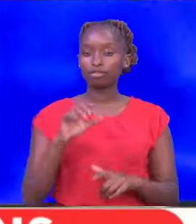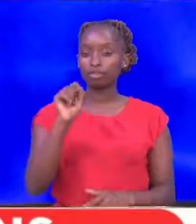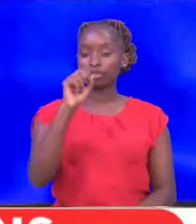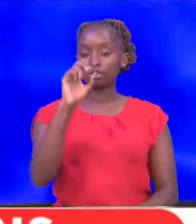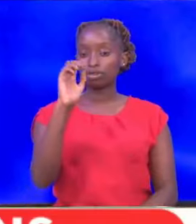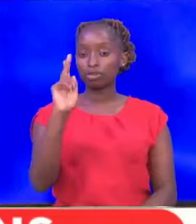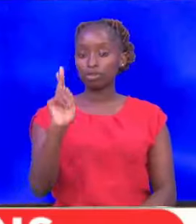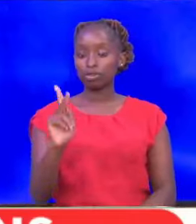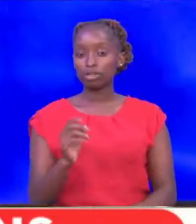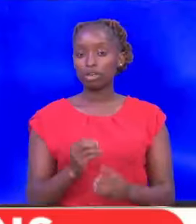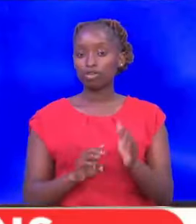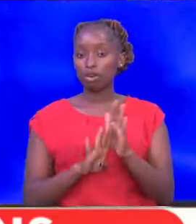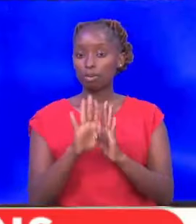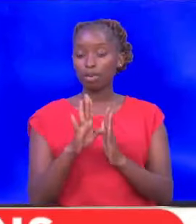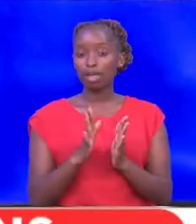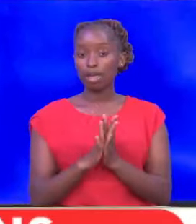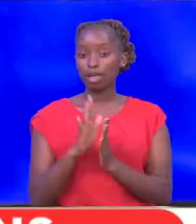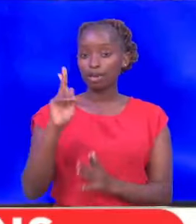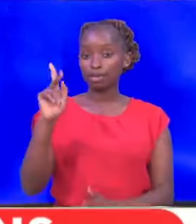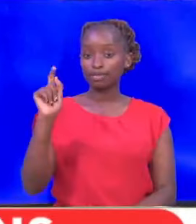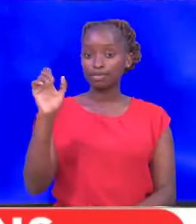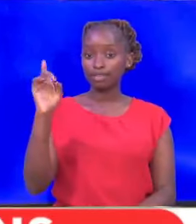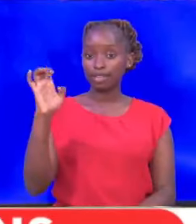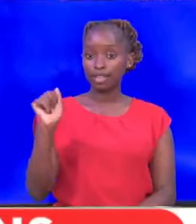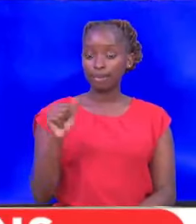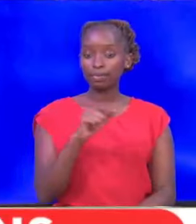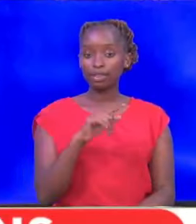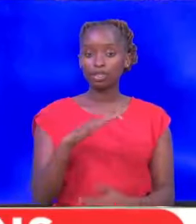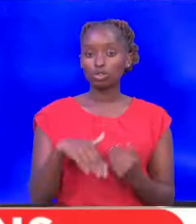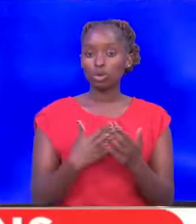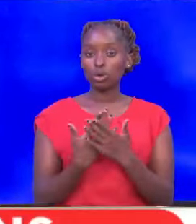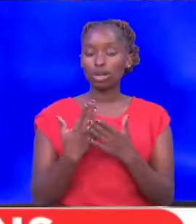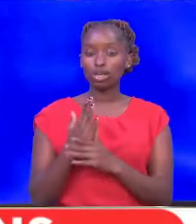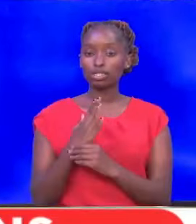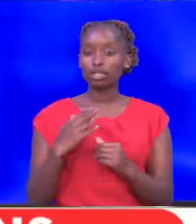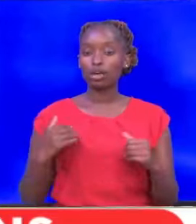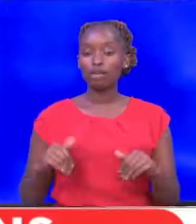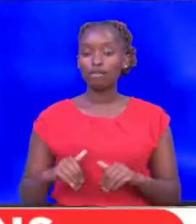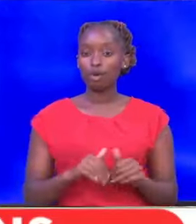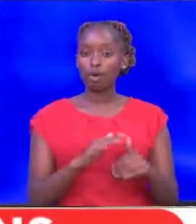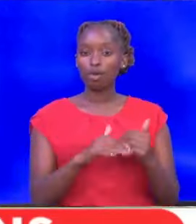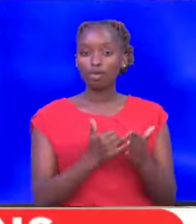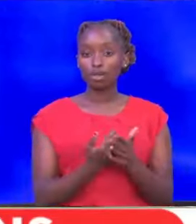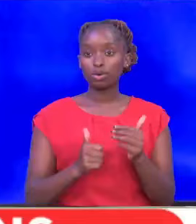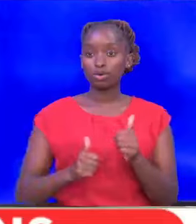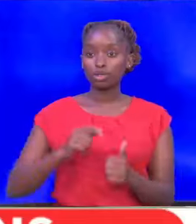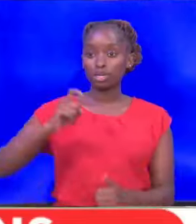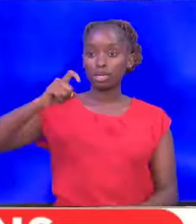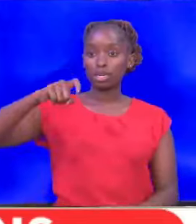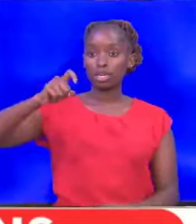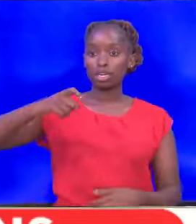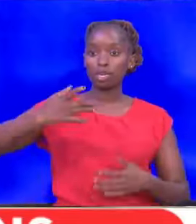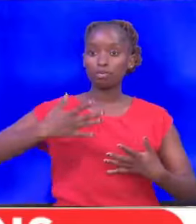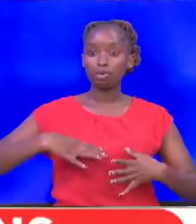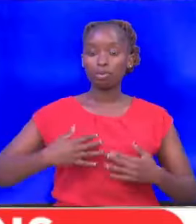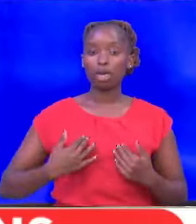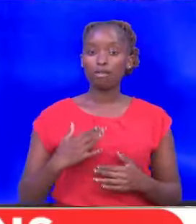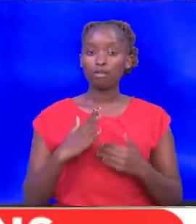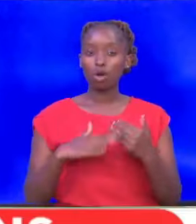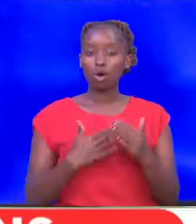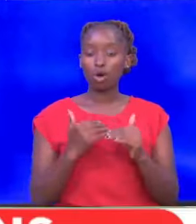of Kenya, TBK, the voting exercise will follow the board's election manual, which requires candidates to have